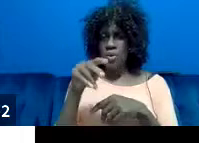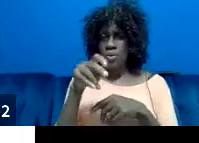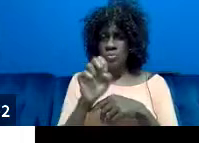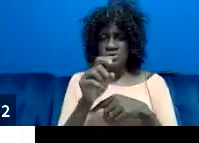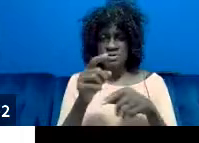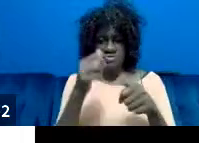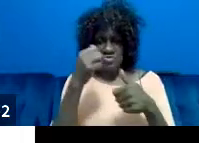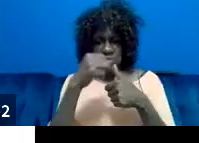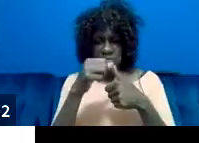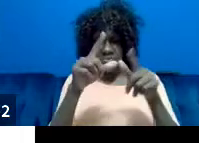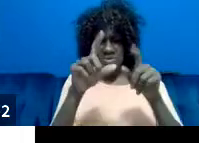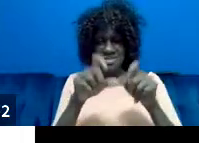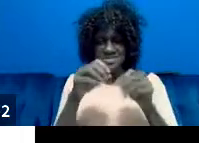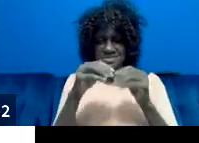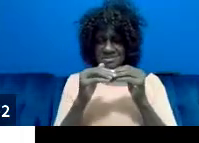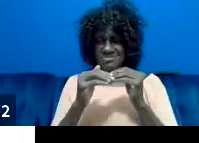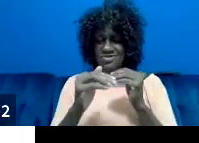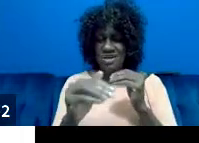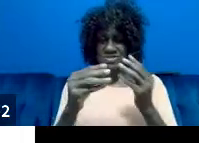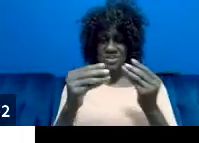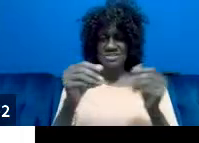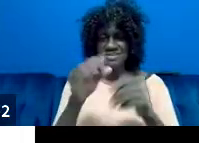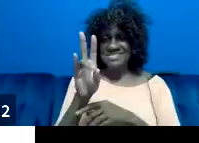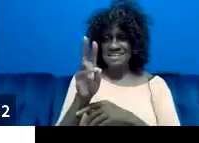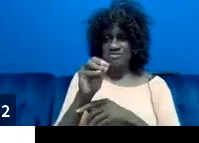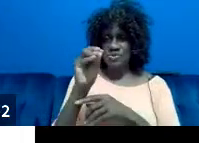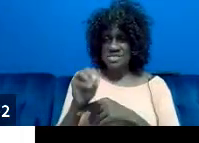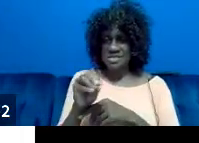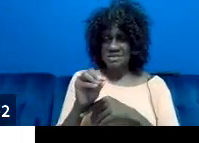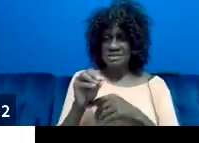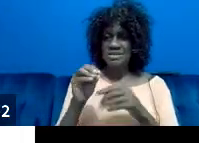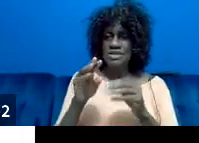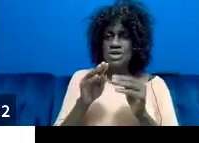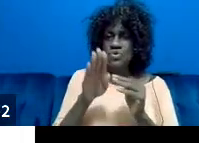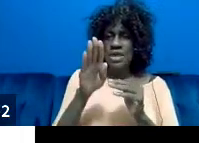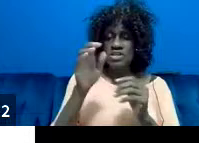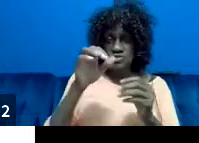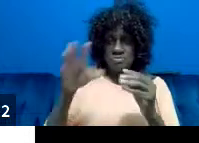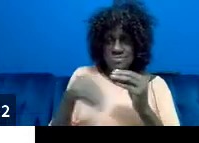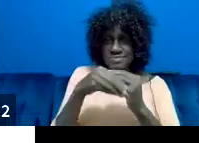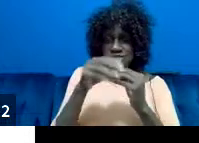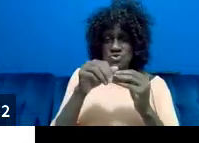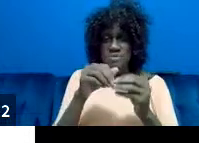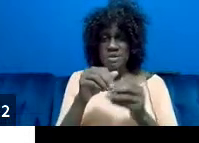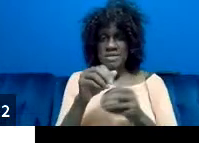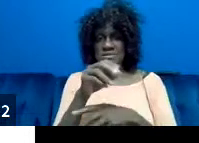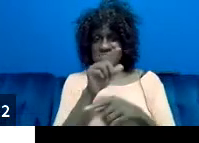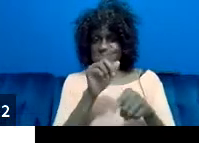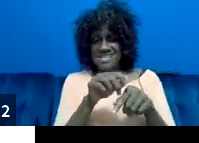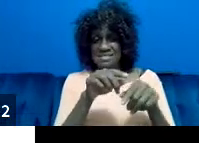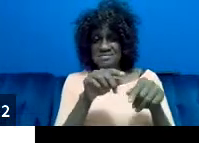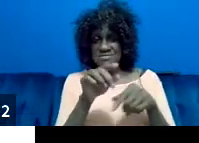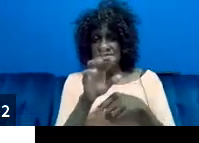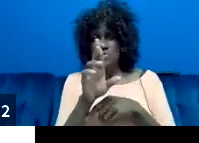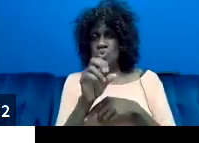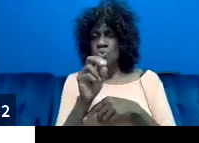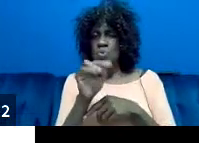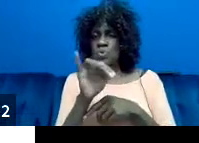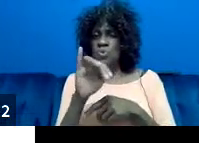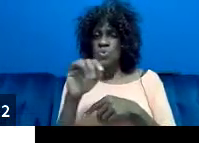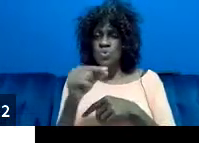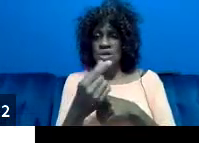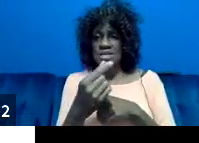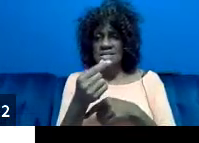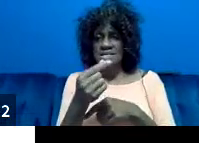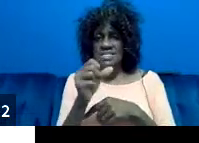were testing ground surfaces at a 7% grade, but in addition to that, you could make your running slope out in the play area. As I've highlighted